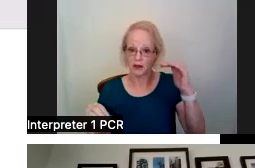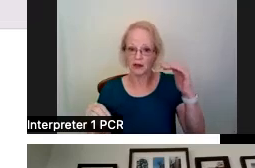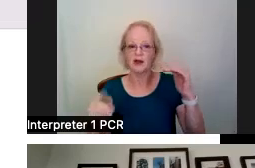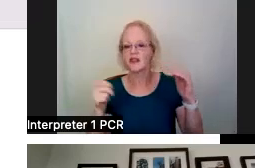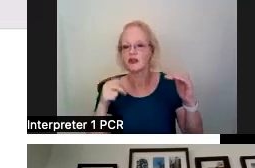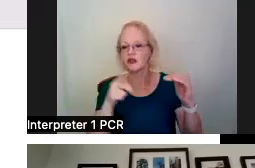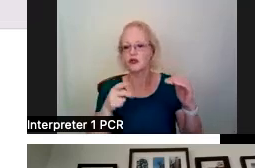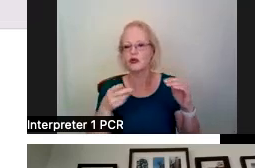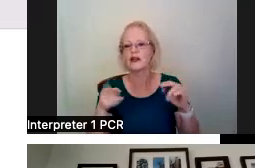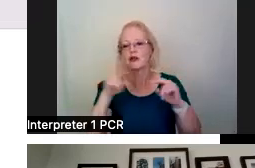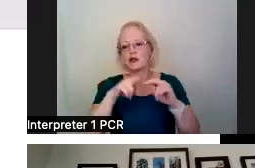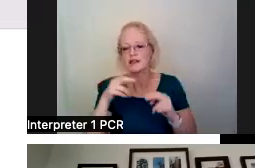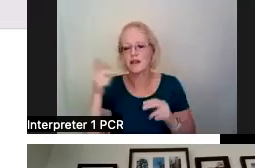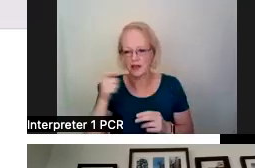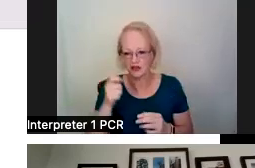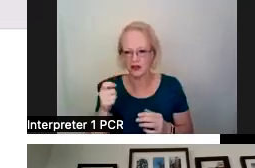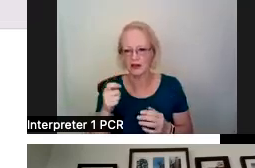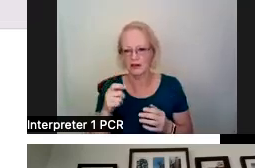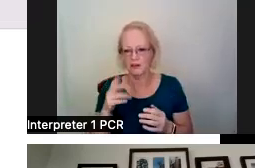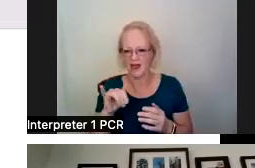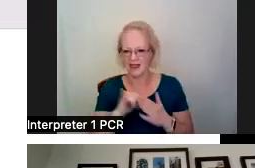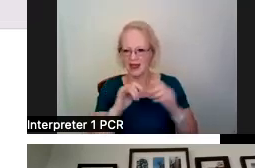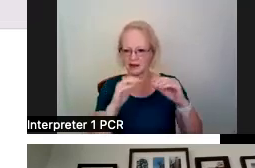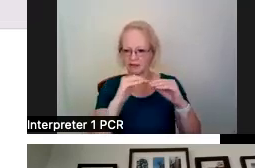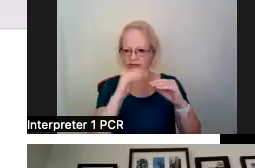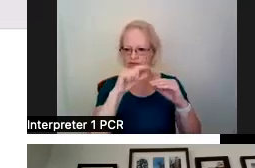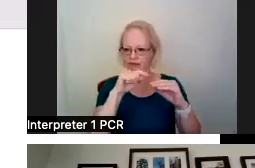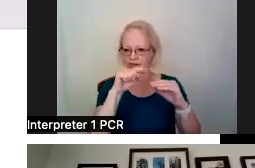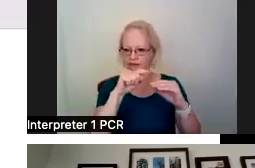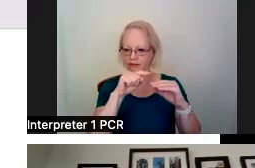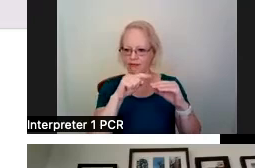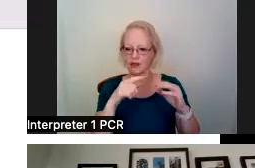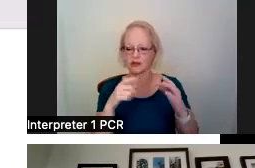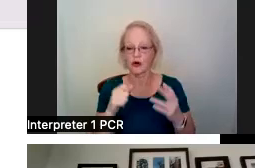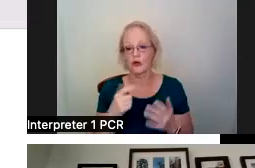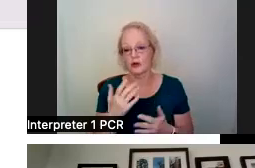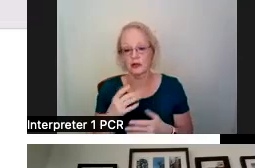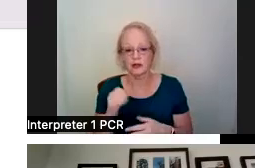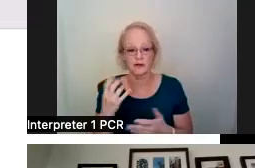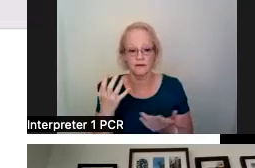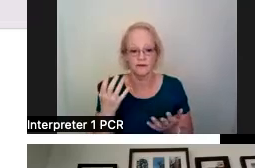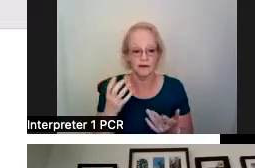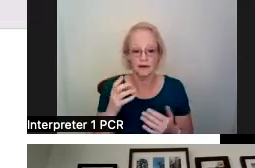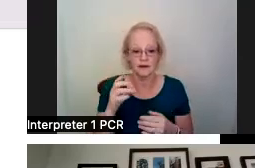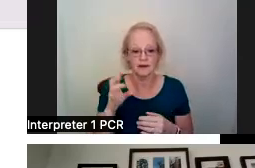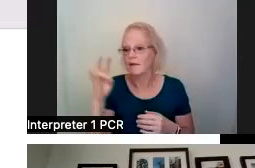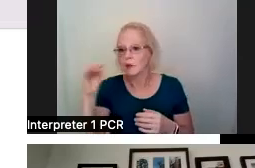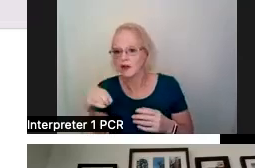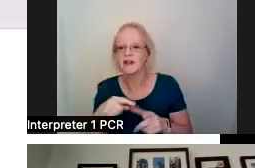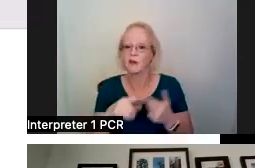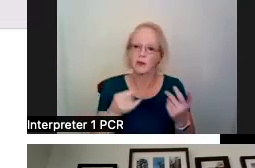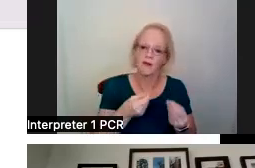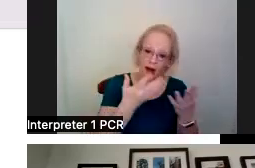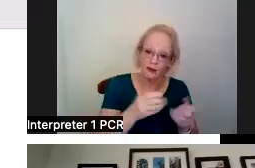increase the pensions and pay by the difference. So you earn 7%, you provide everyone with a 3% increase. We altered